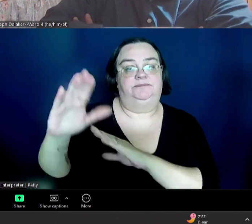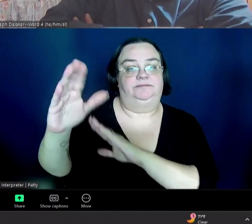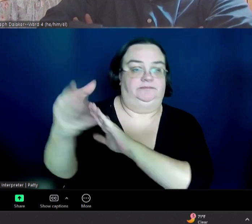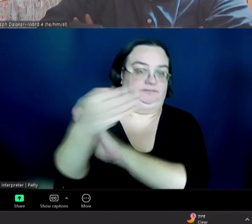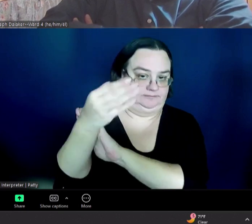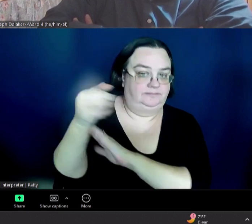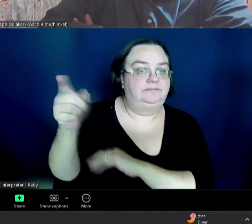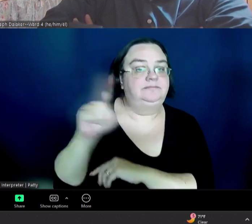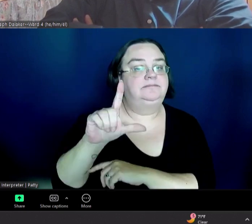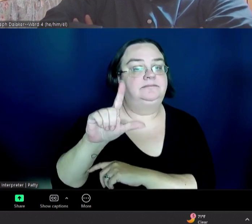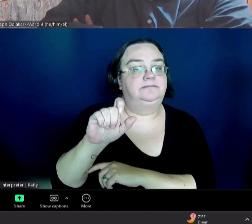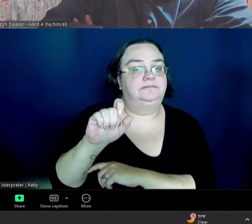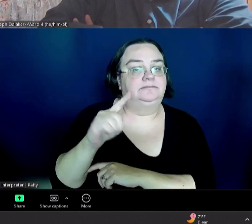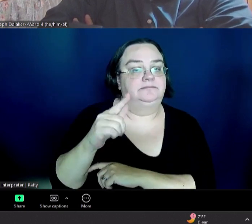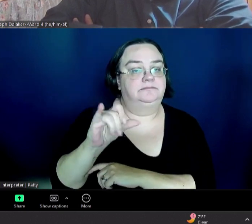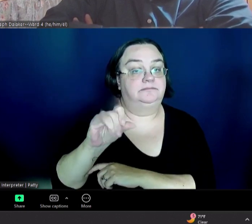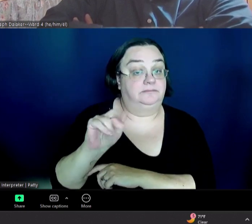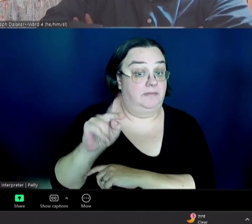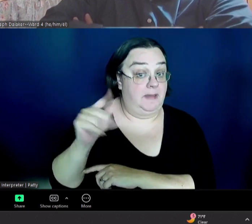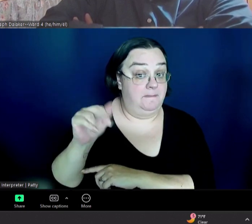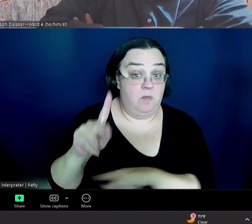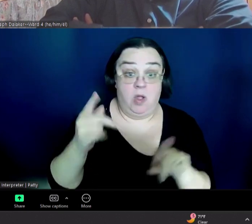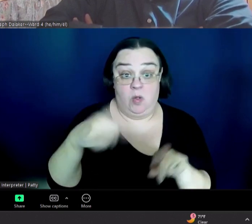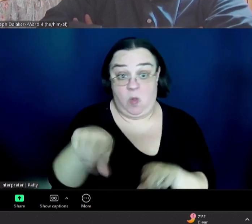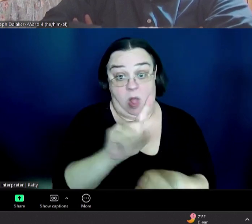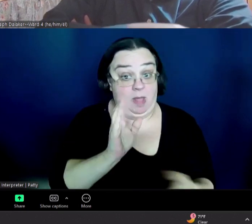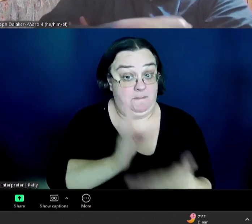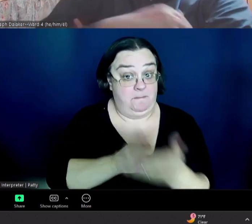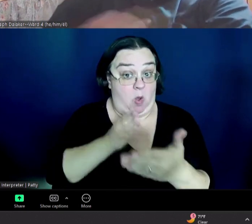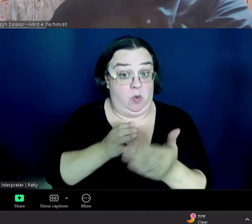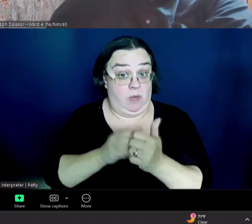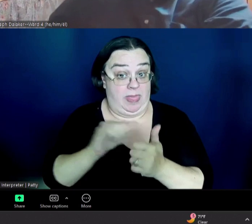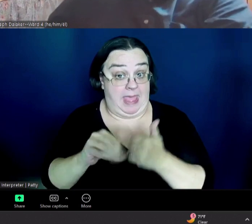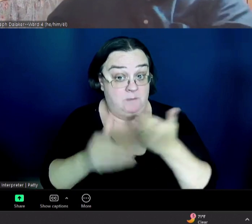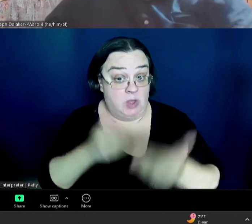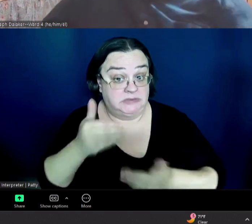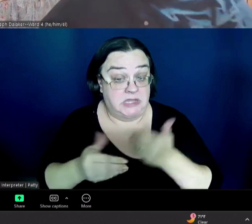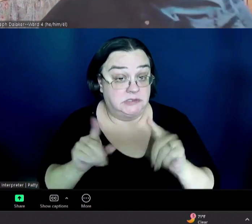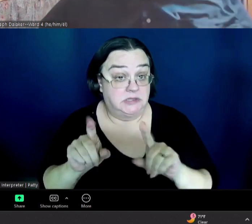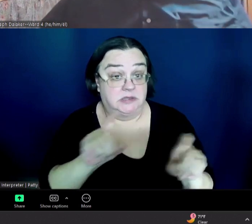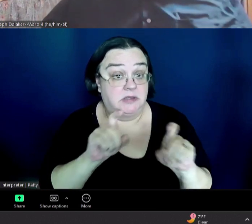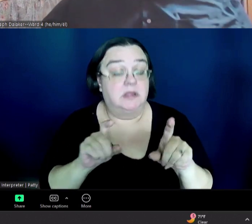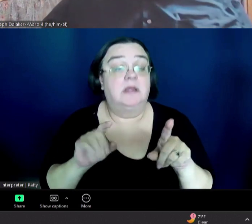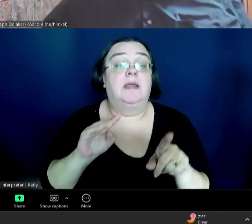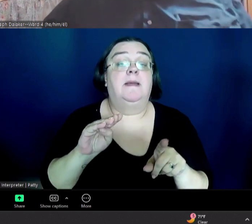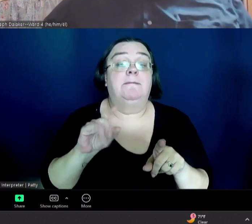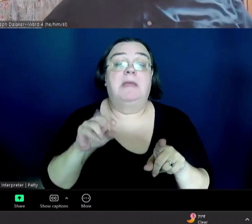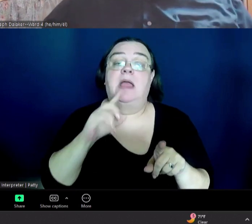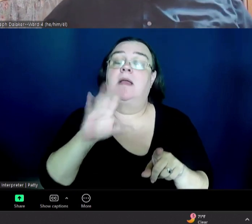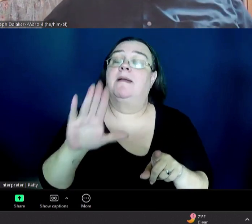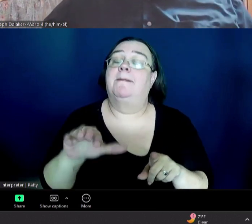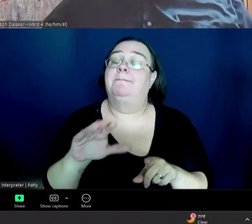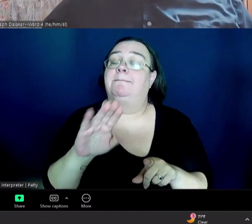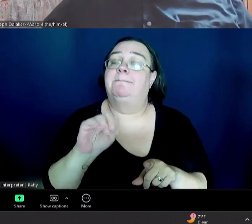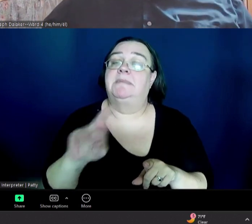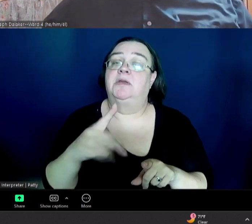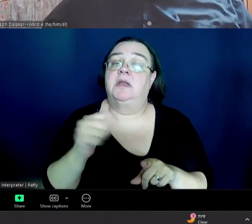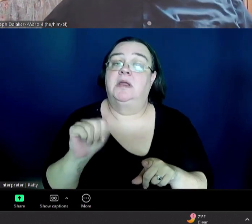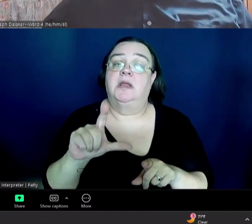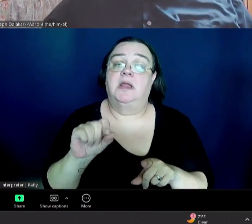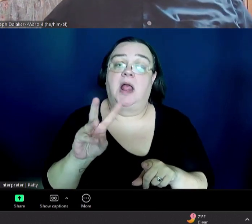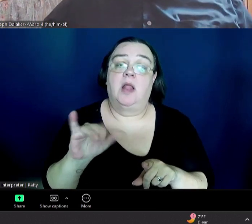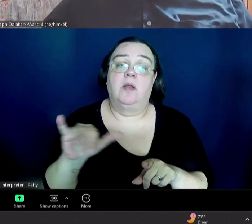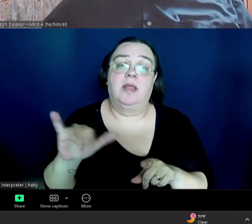Park. Are you all opposed to that process? Mr. Galloway, the person who first